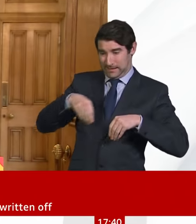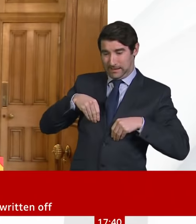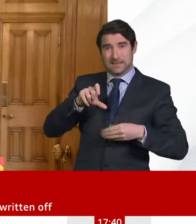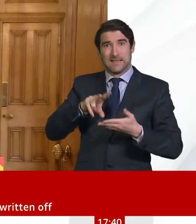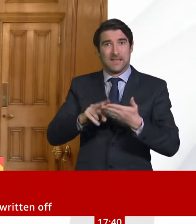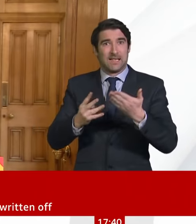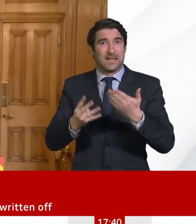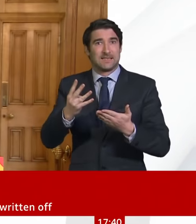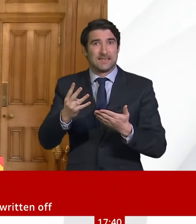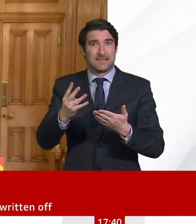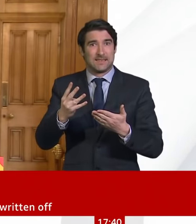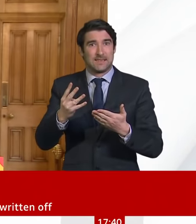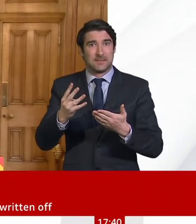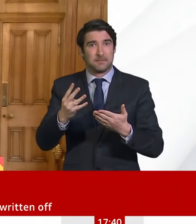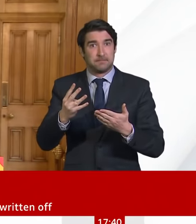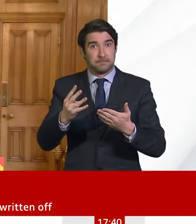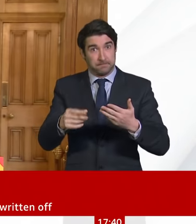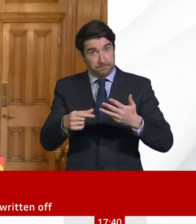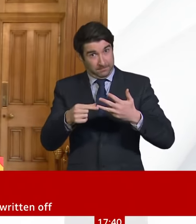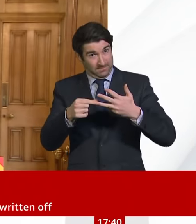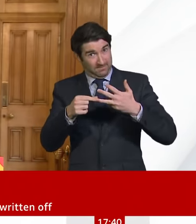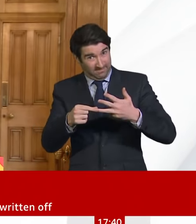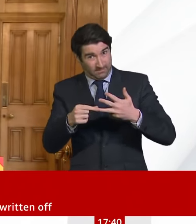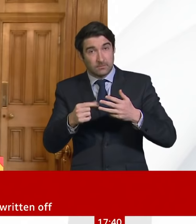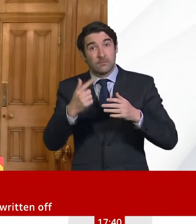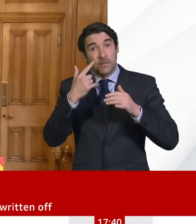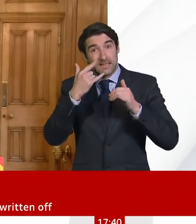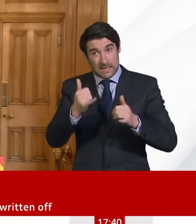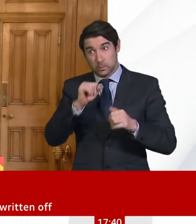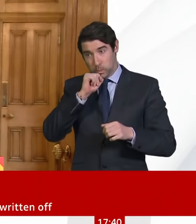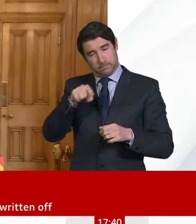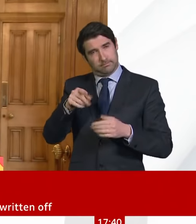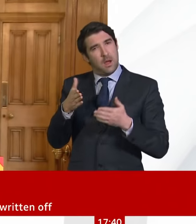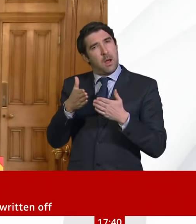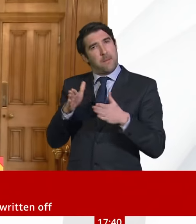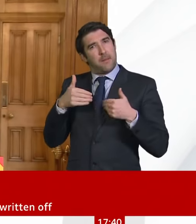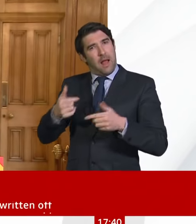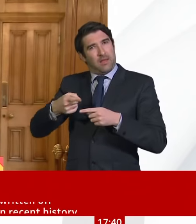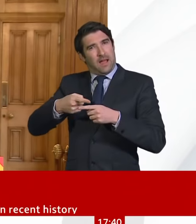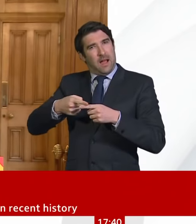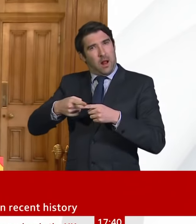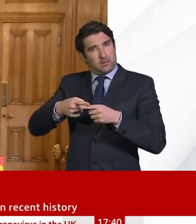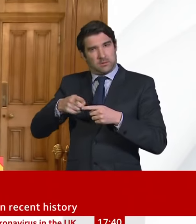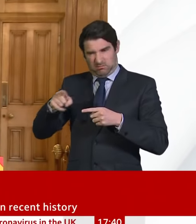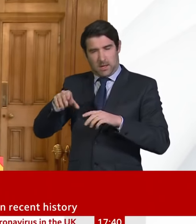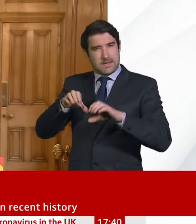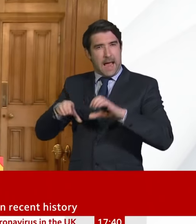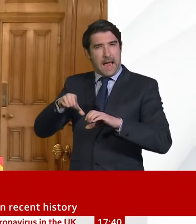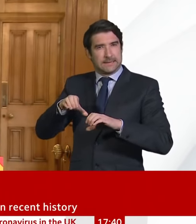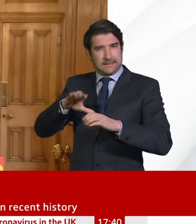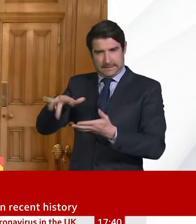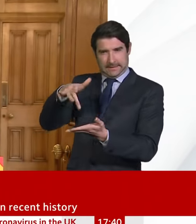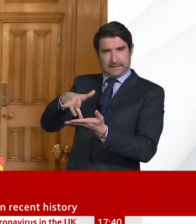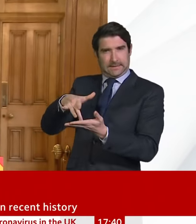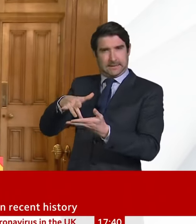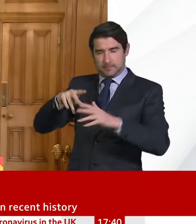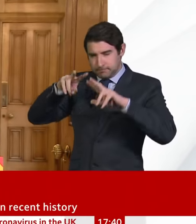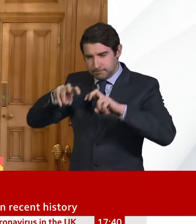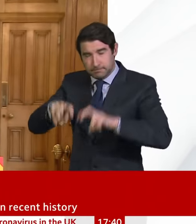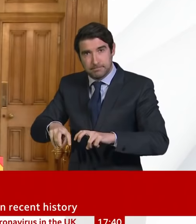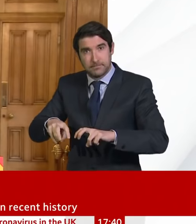ultra-high accuracy antibody test operated by Public Health England at their Porton Down Science campus. We have capacity